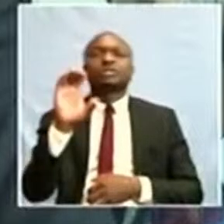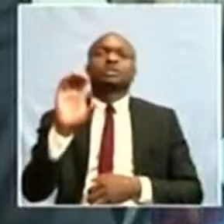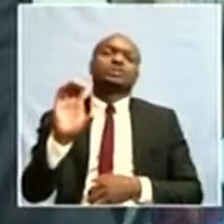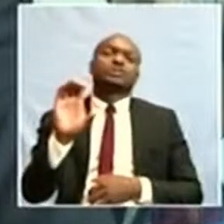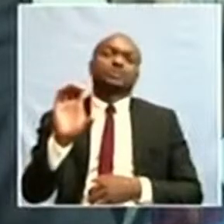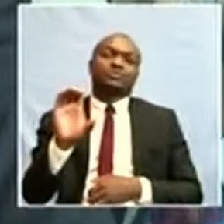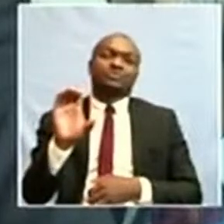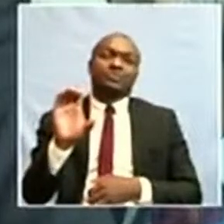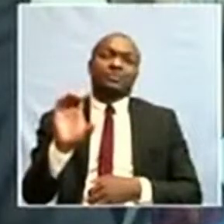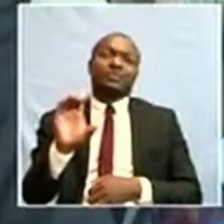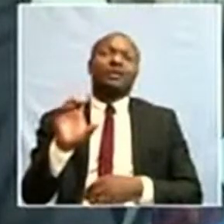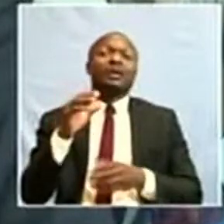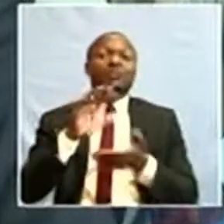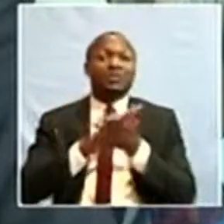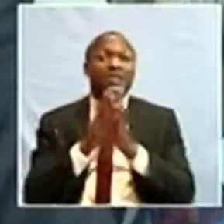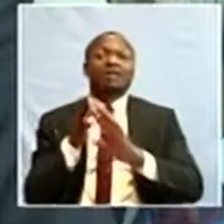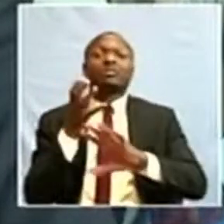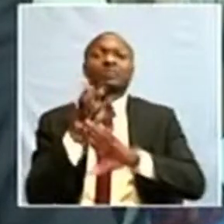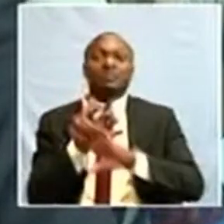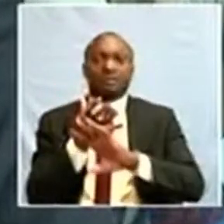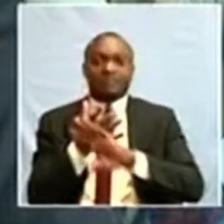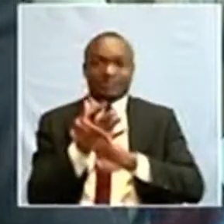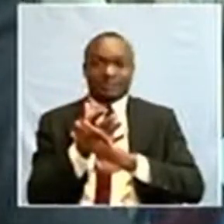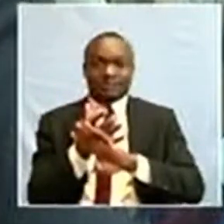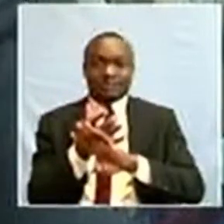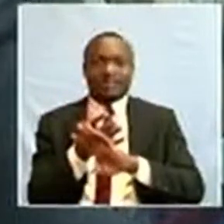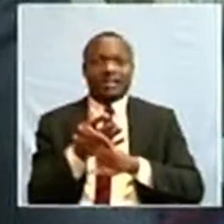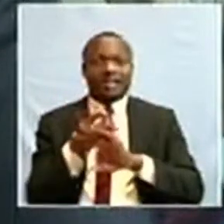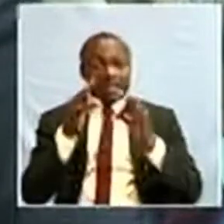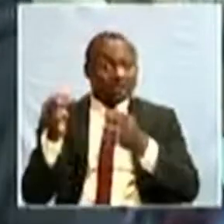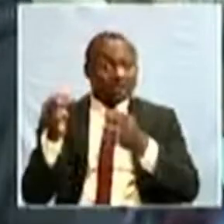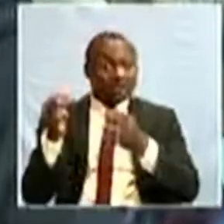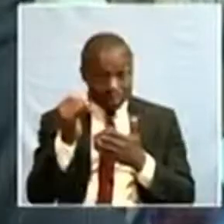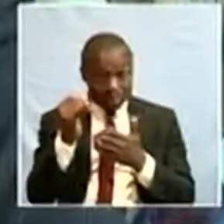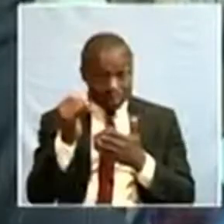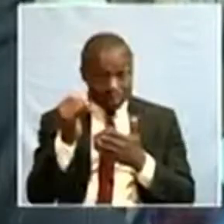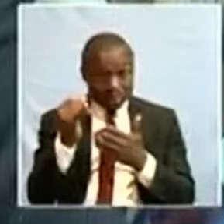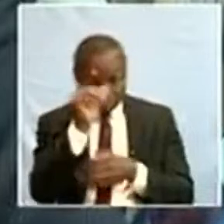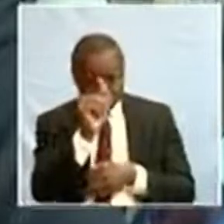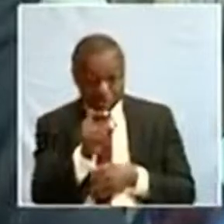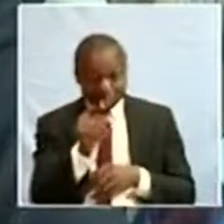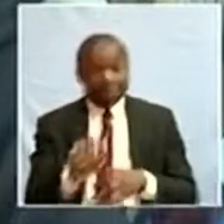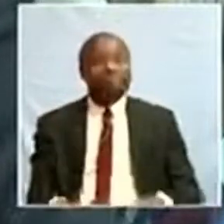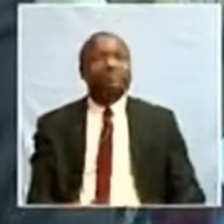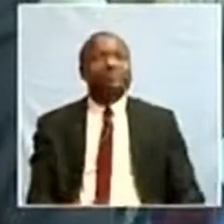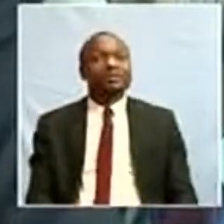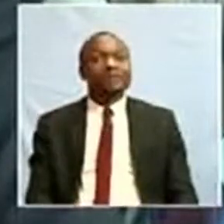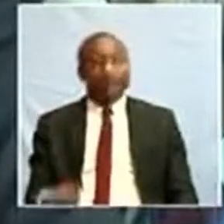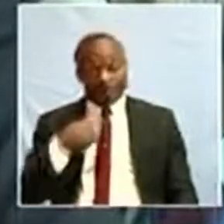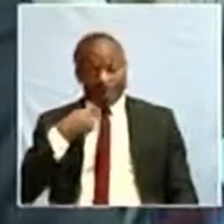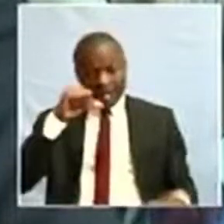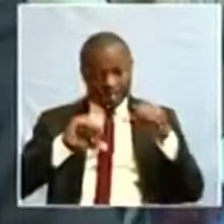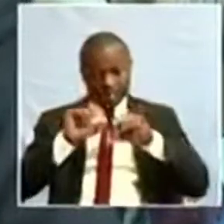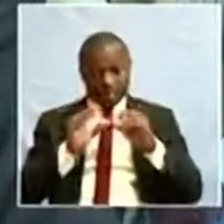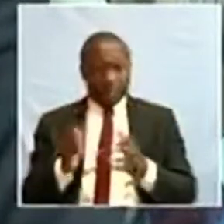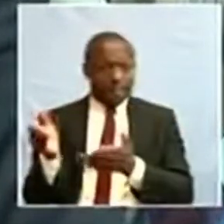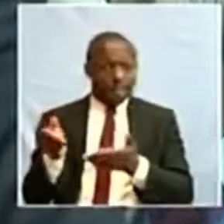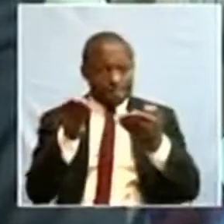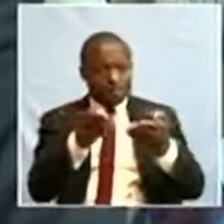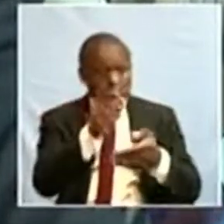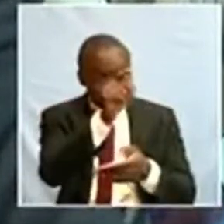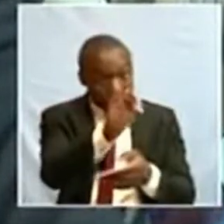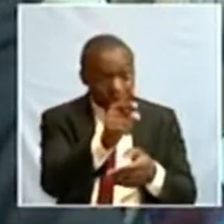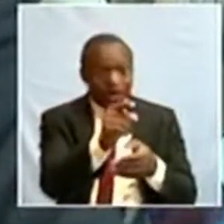criteria, then it becomes very difficult. Okay. For instance, if I bring an issue to you, right? I'm an auditor, I bring it to you as the